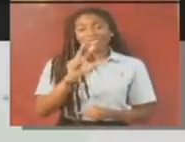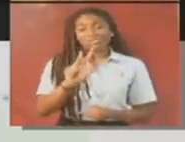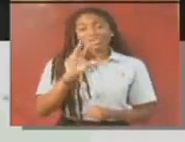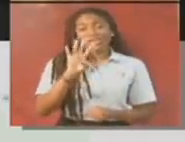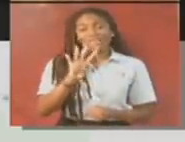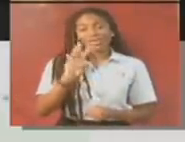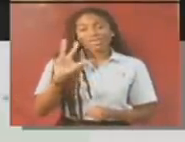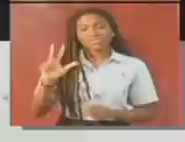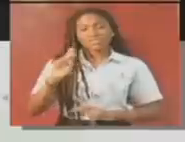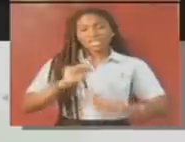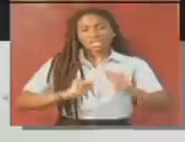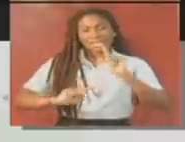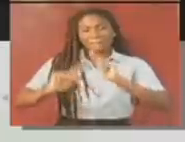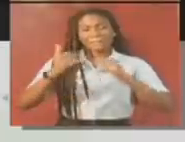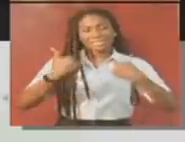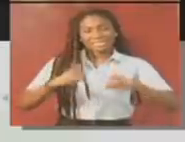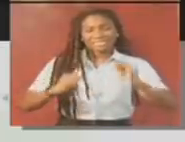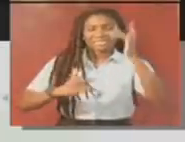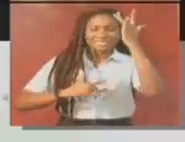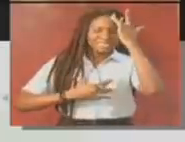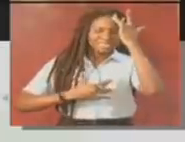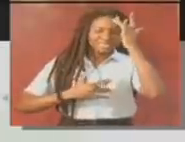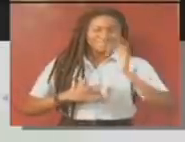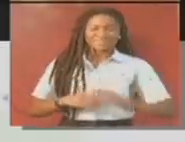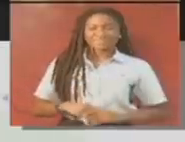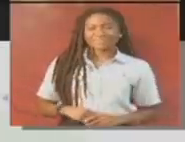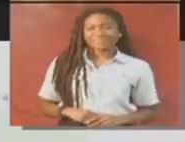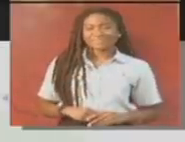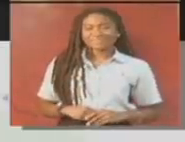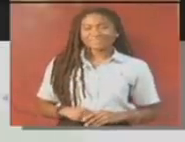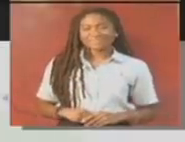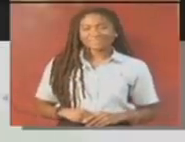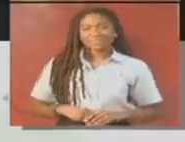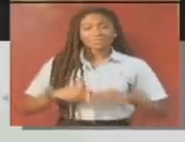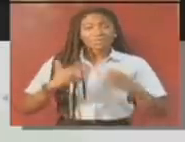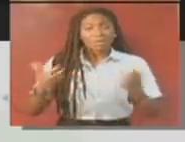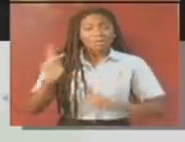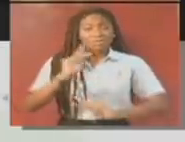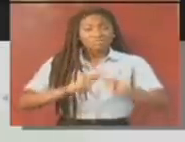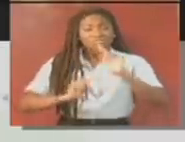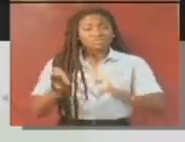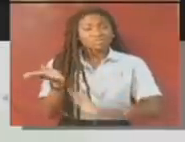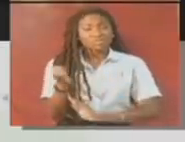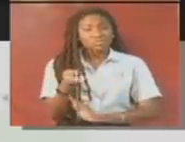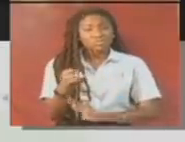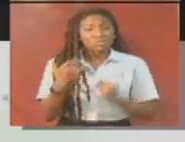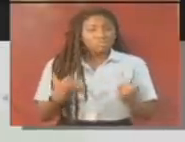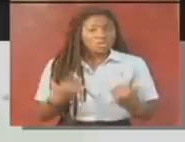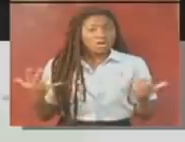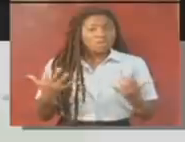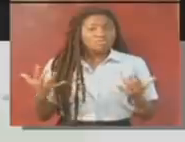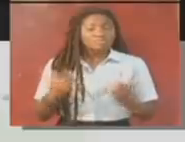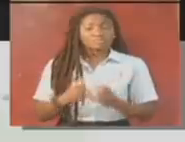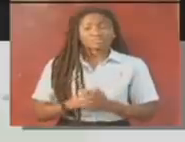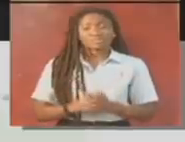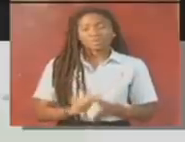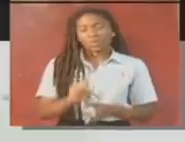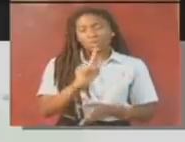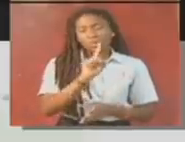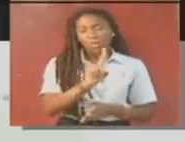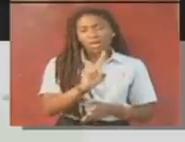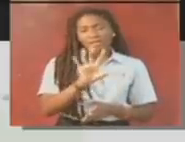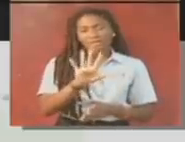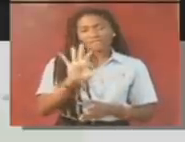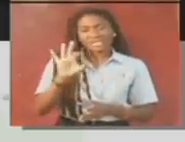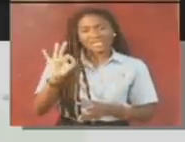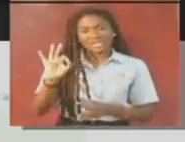1,343 total active positive cases. The number of fatalities from COVID-19 at this date stands at